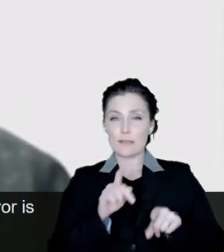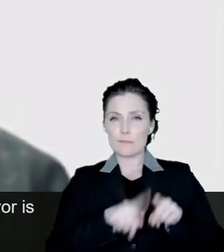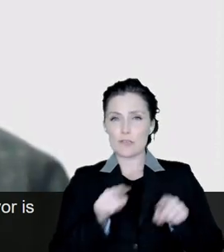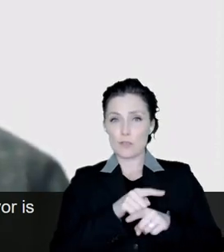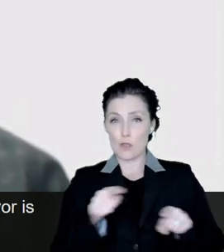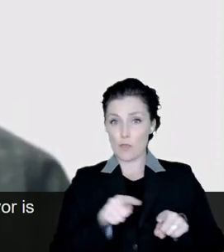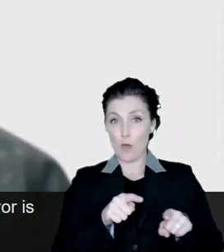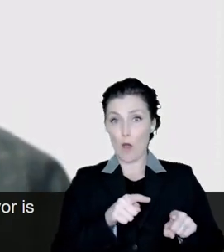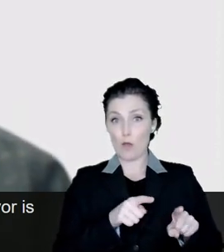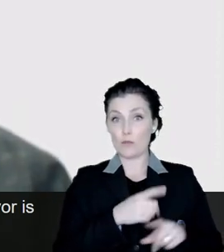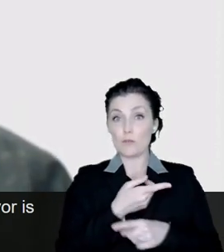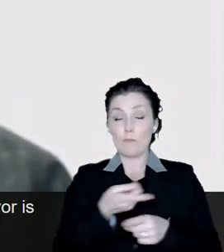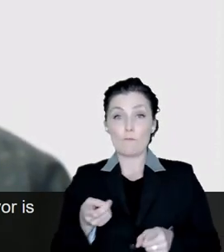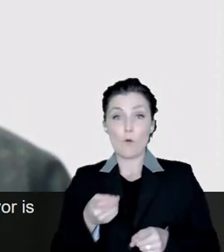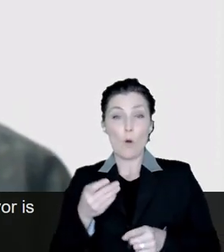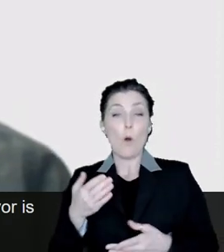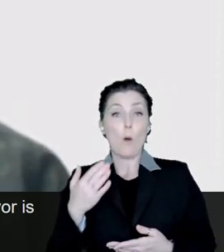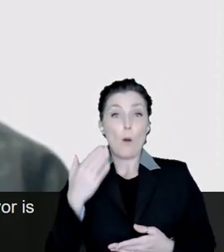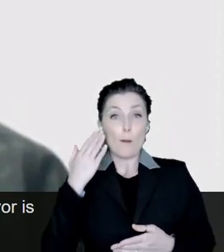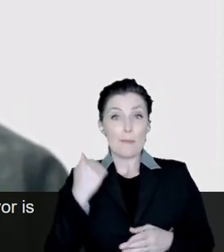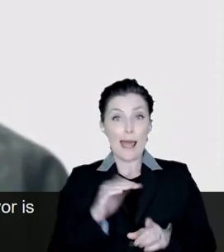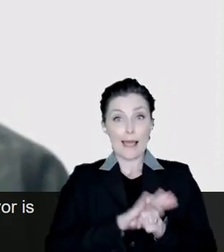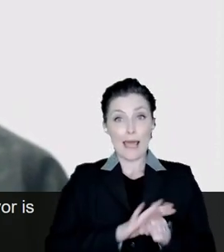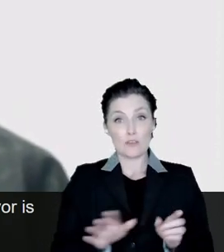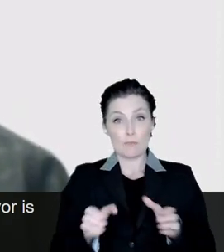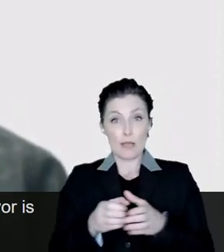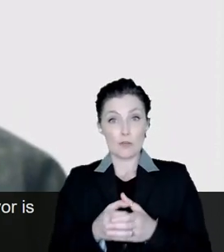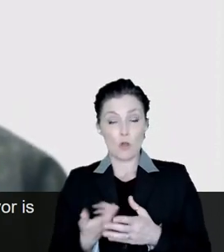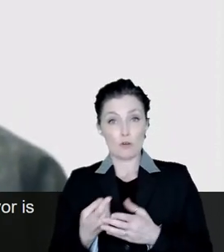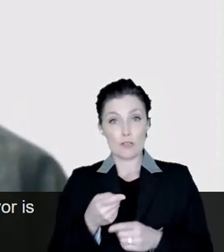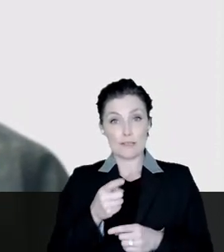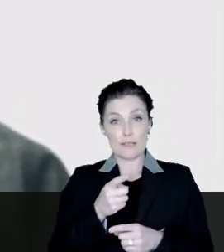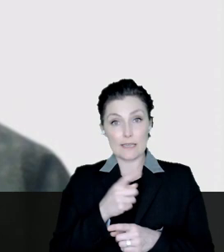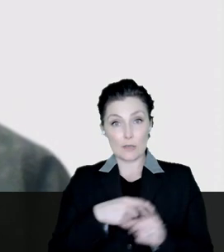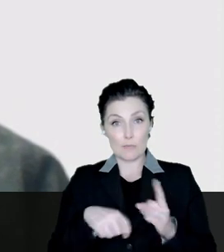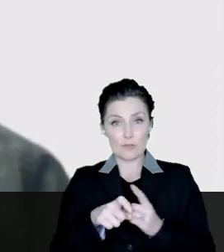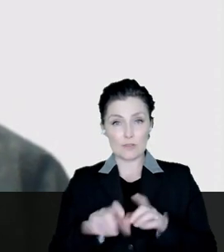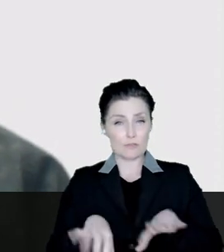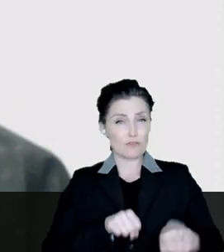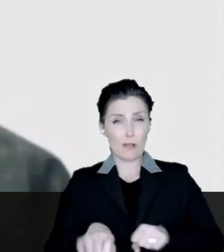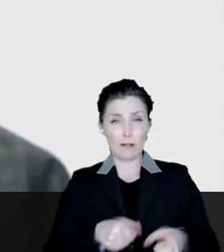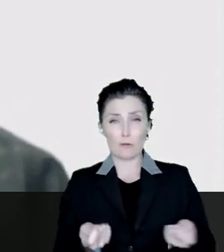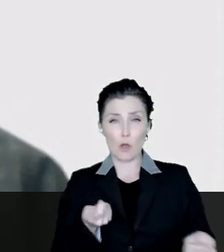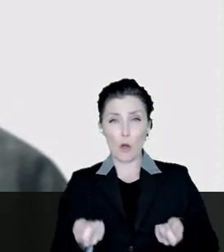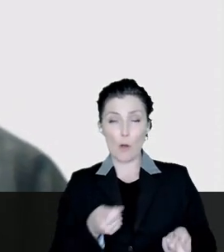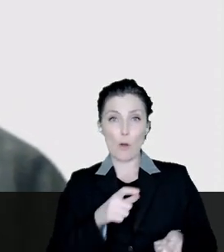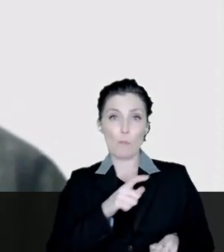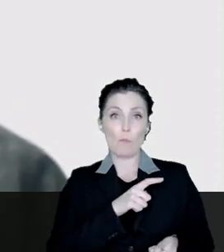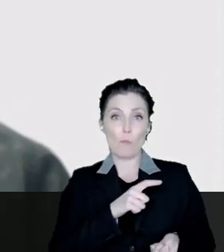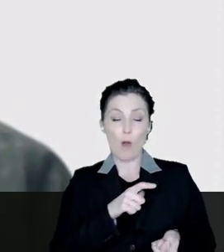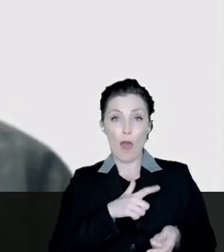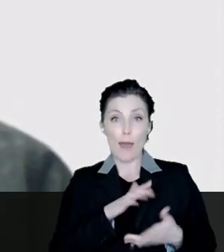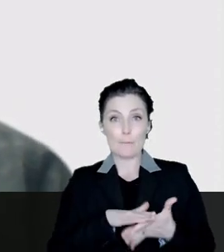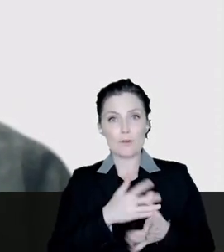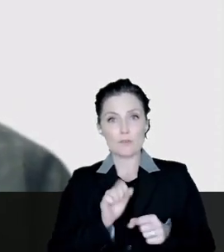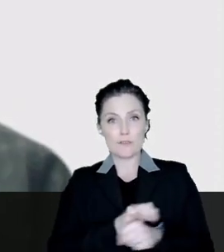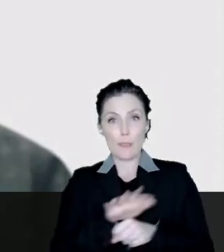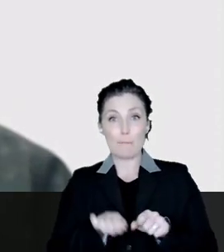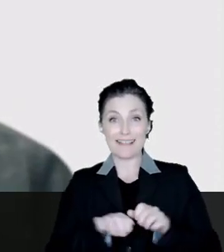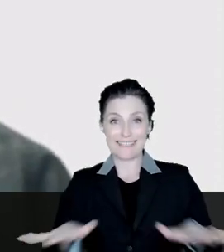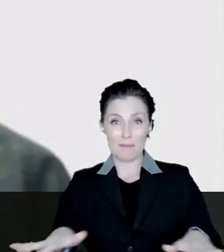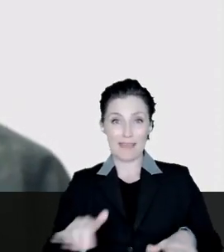Asian, minority ethnic communities, are struggling to cope in London as a result of the pandemic's effects. Is there